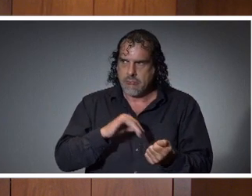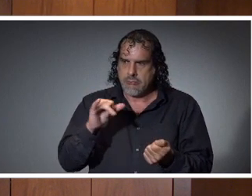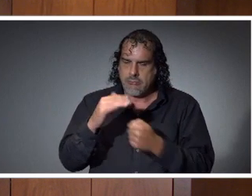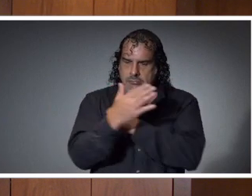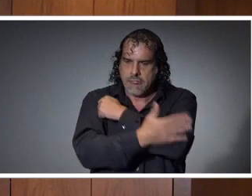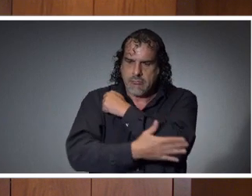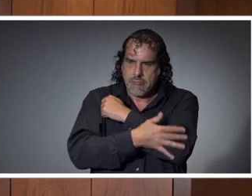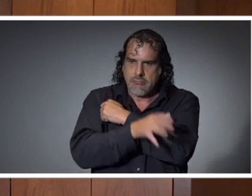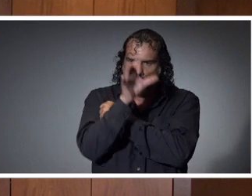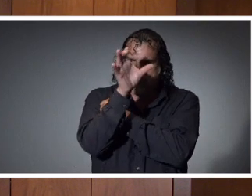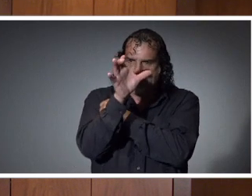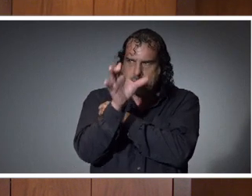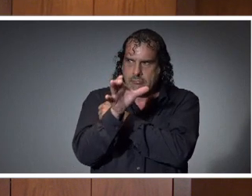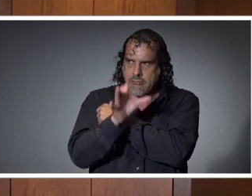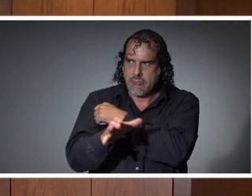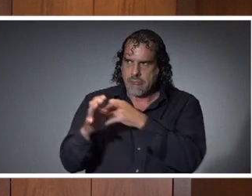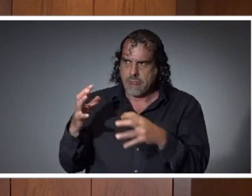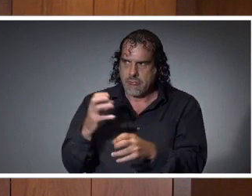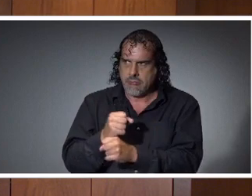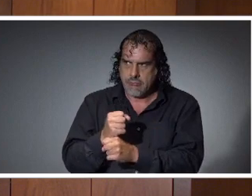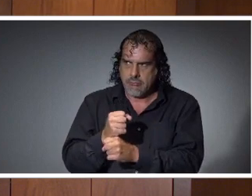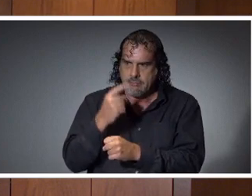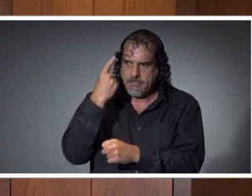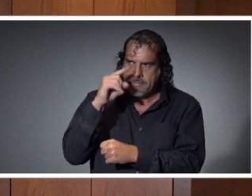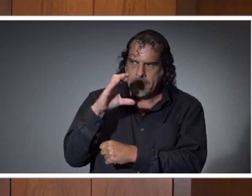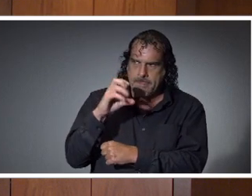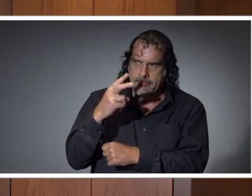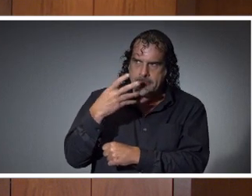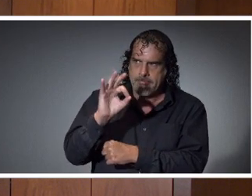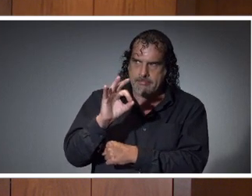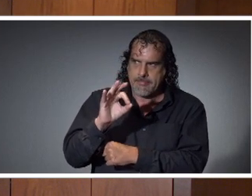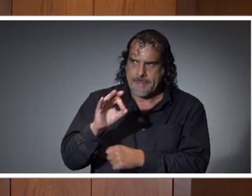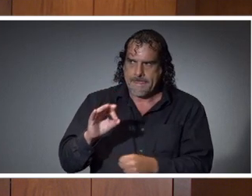county-by-county summaries of coronavirus cases at schools?